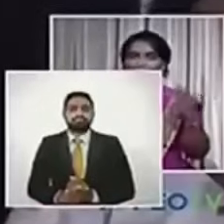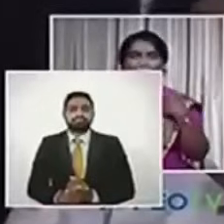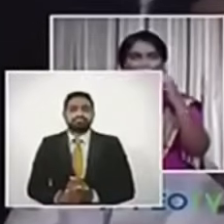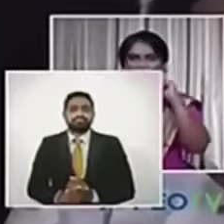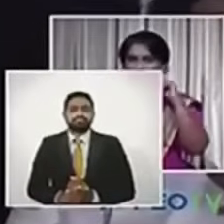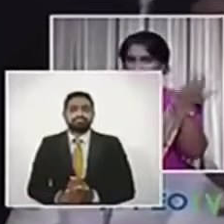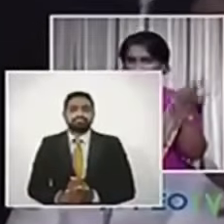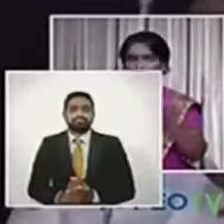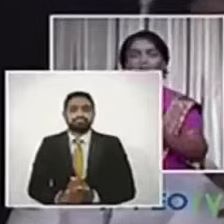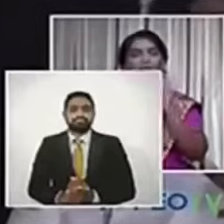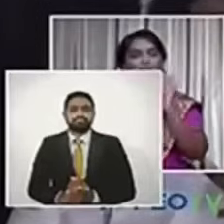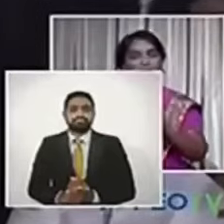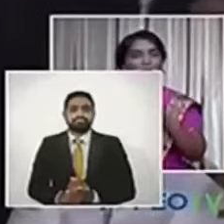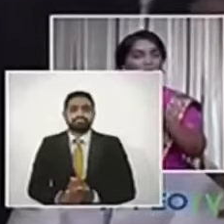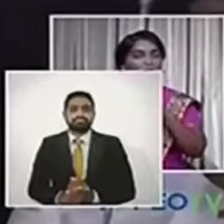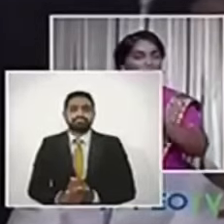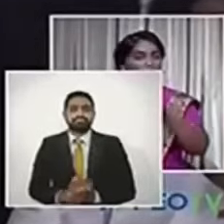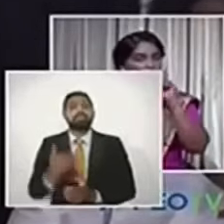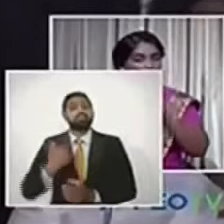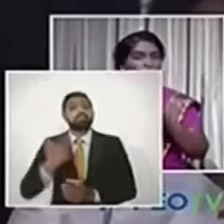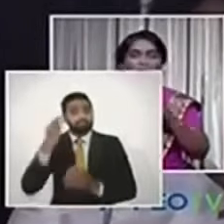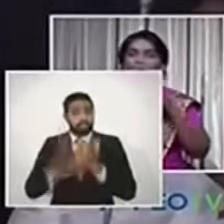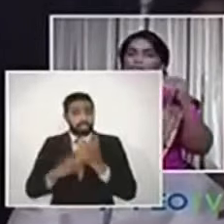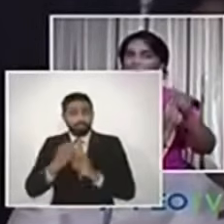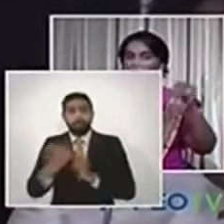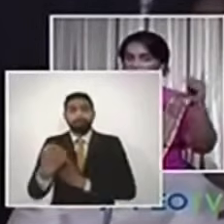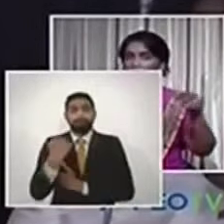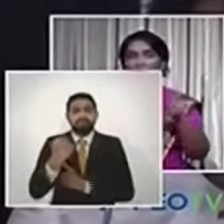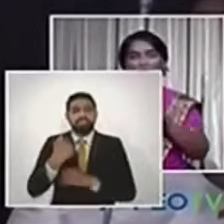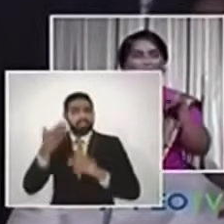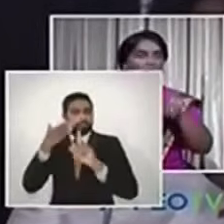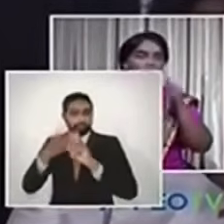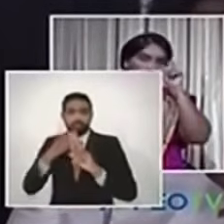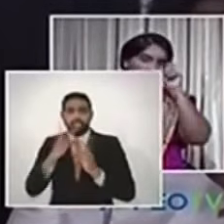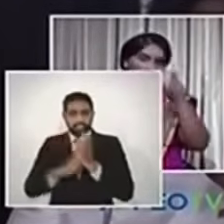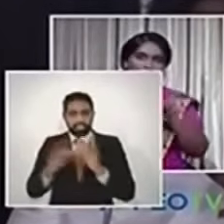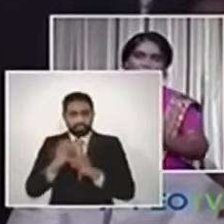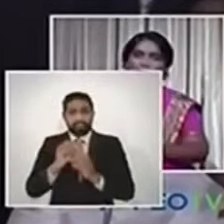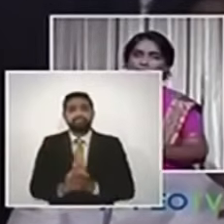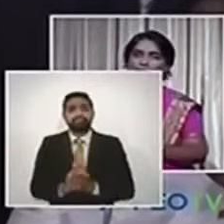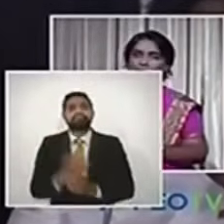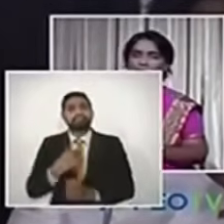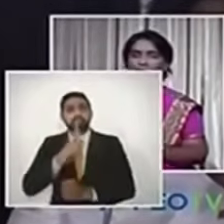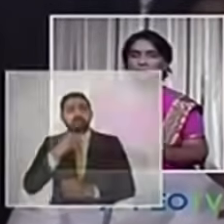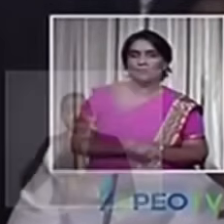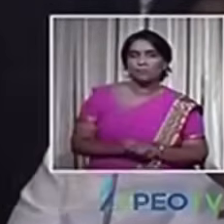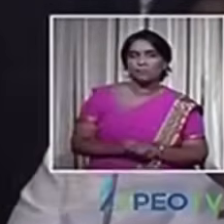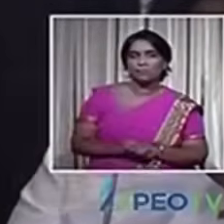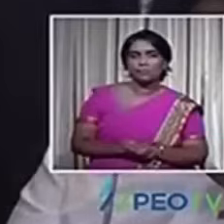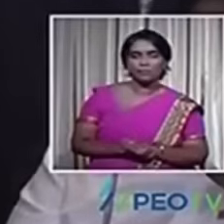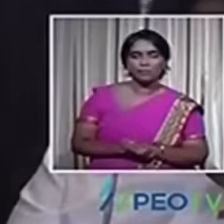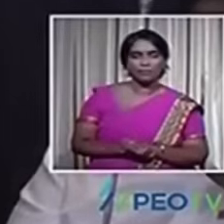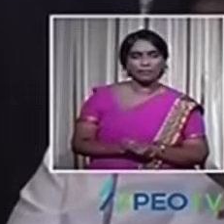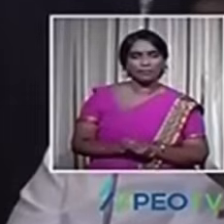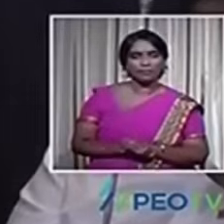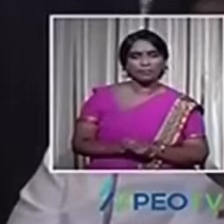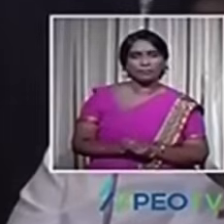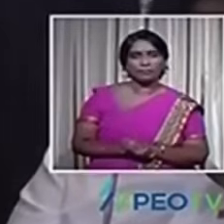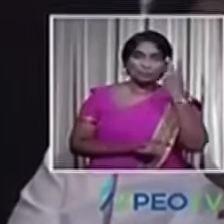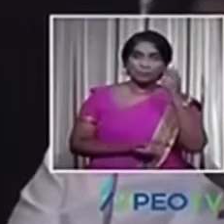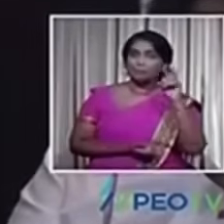Former Minister of Power and Energy Susil Premadasa today spoke in Parliament regarding the closure of the Sapukaskanda oil refinery.